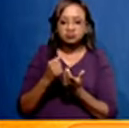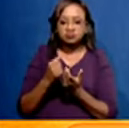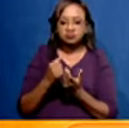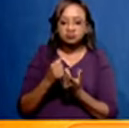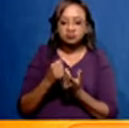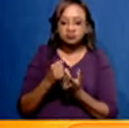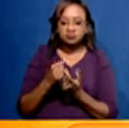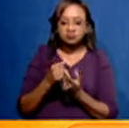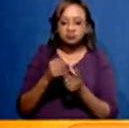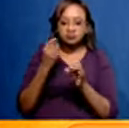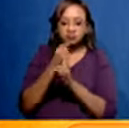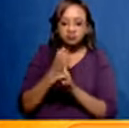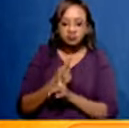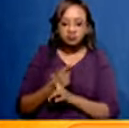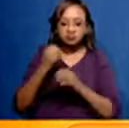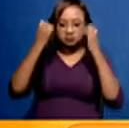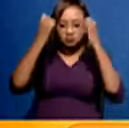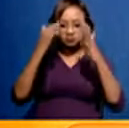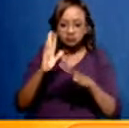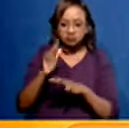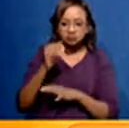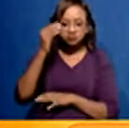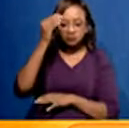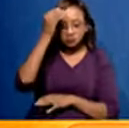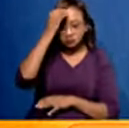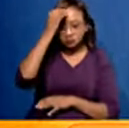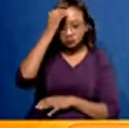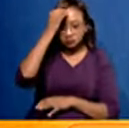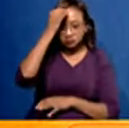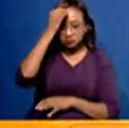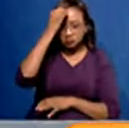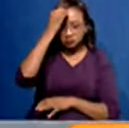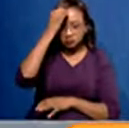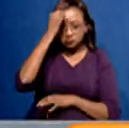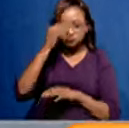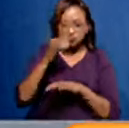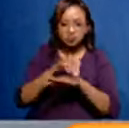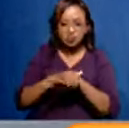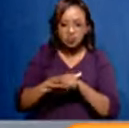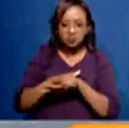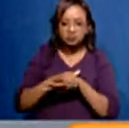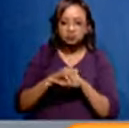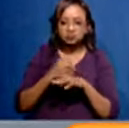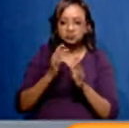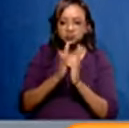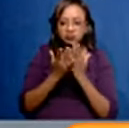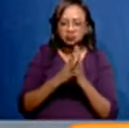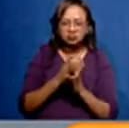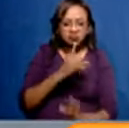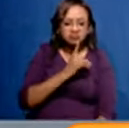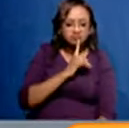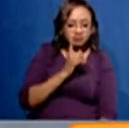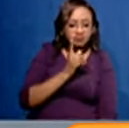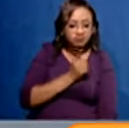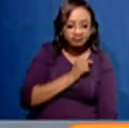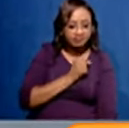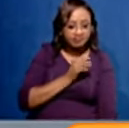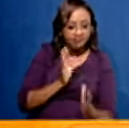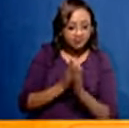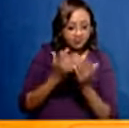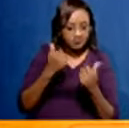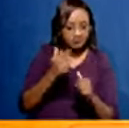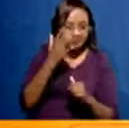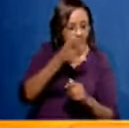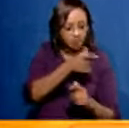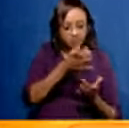literature, you're writing your essay, he called it. But I said, you haven't finished your last chapter yet, because you're